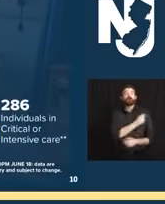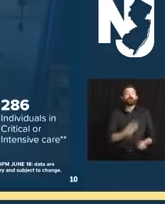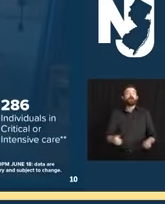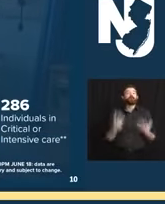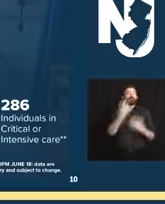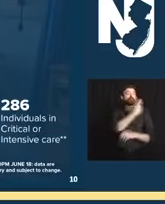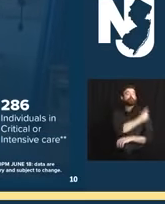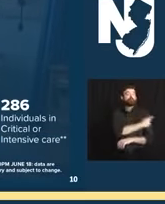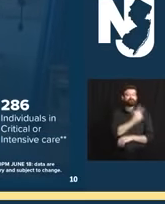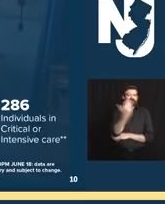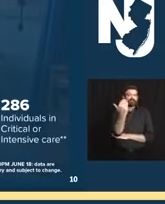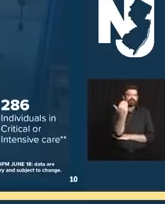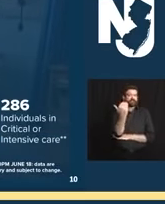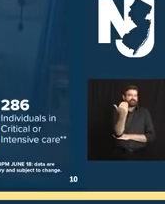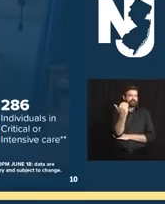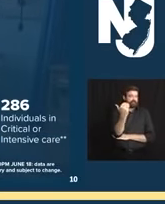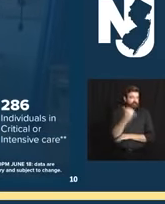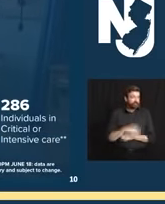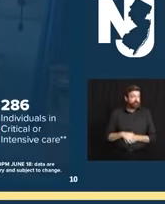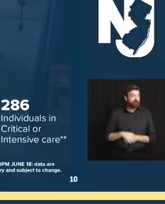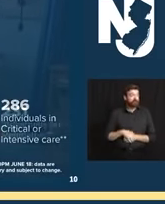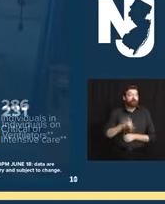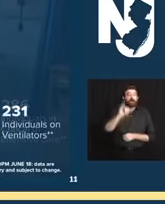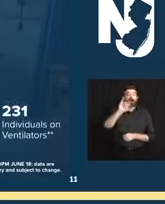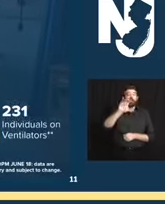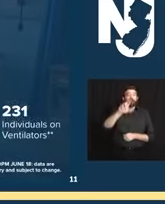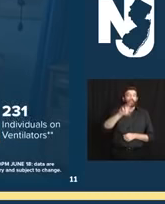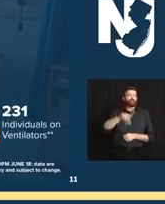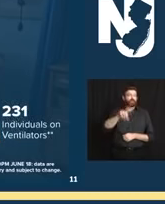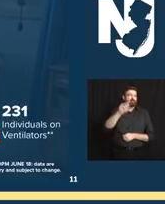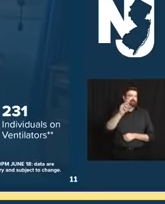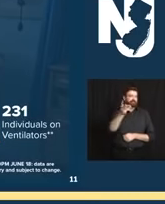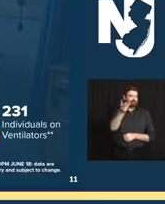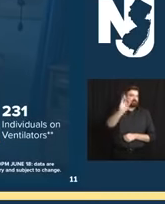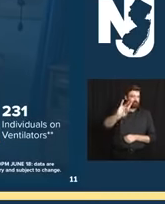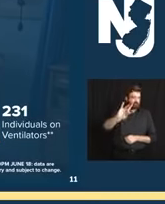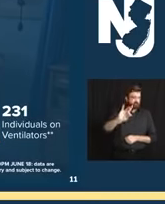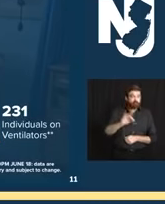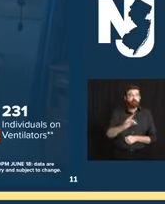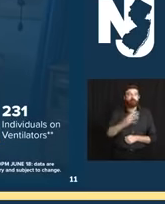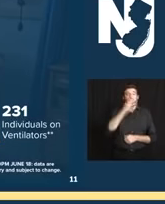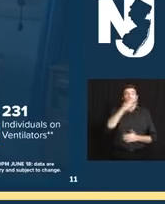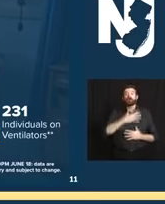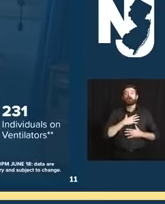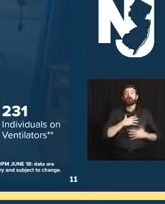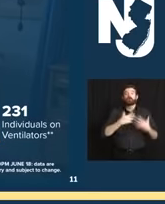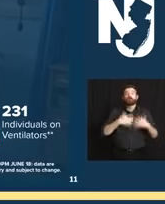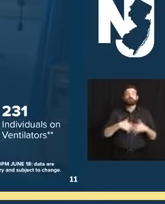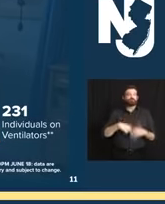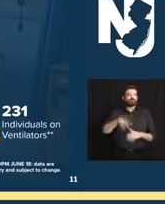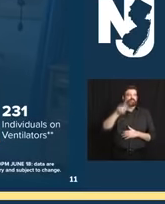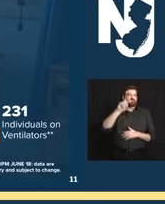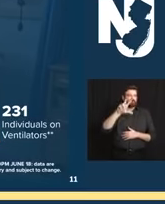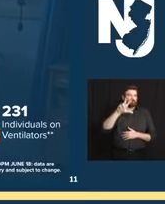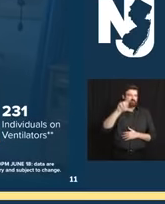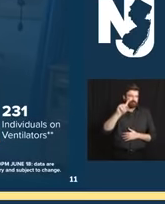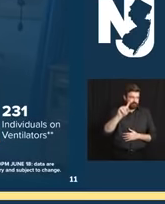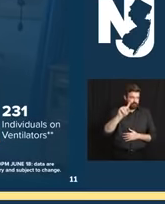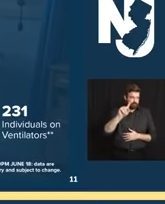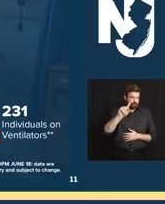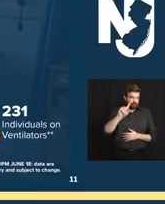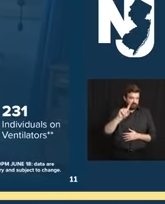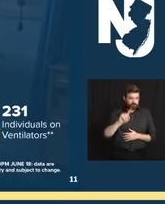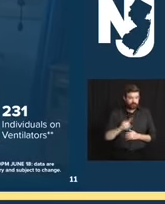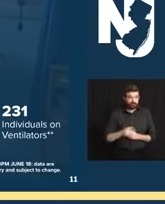patients in intensive care is 286. The number on ventilators is 231. And both of these numbers, both ICU count